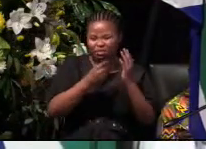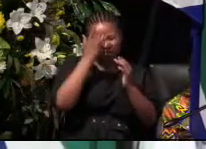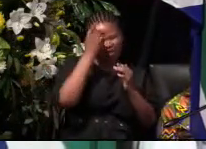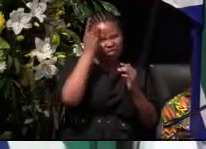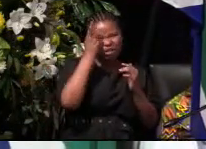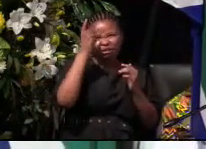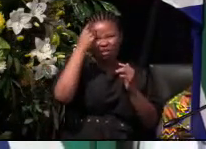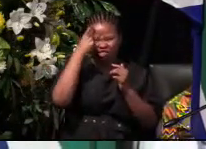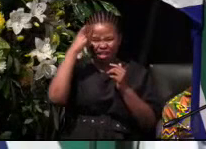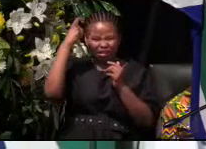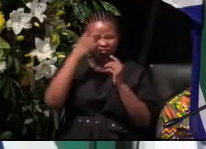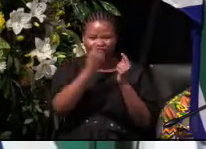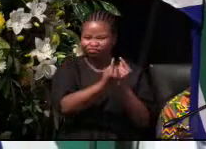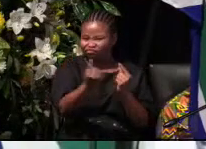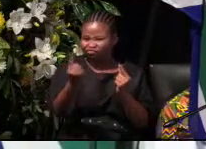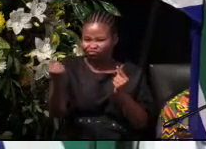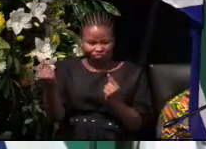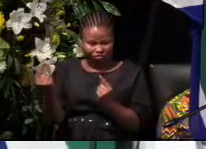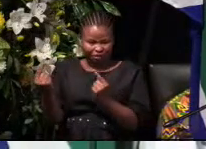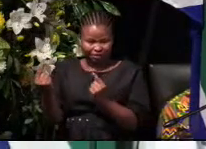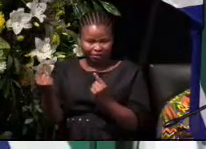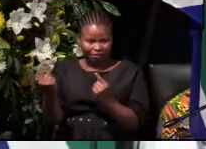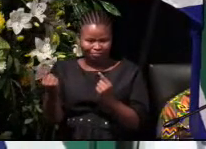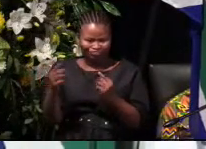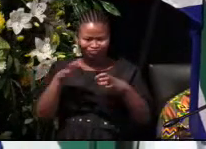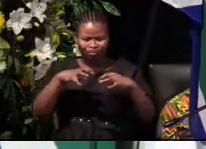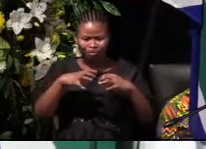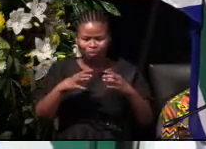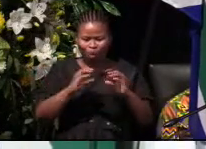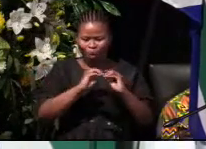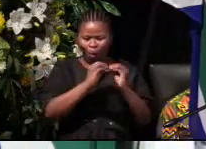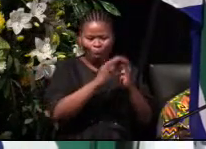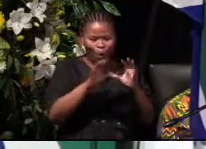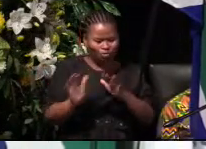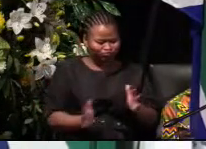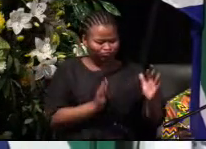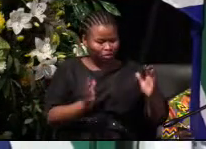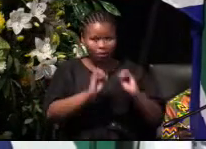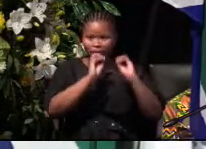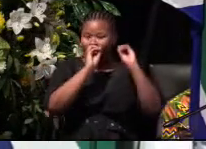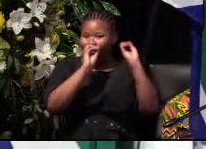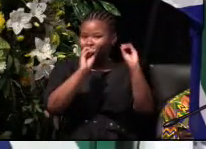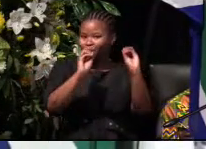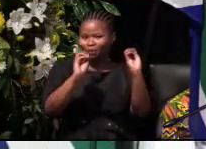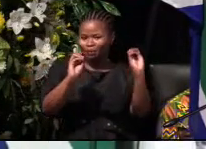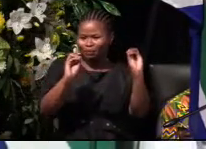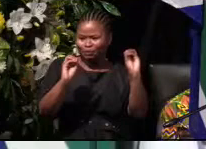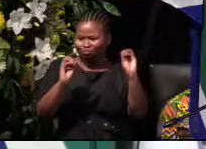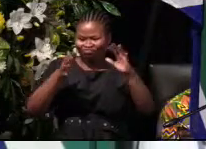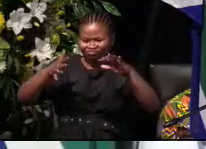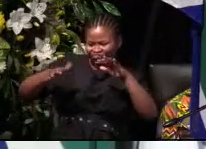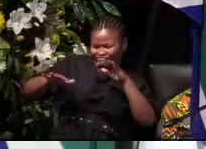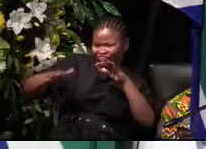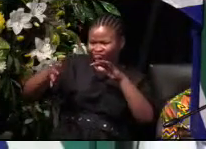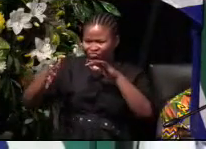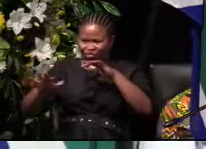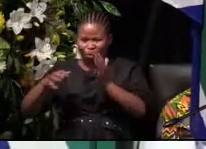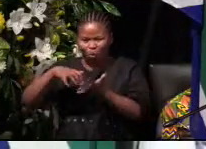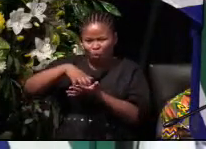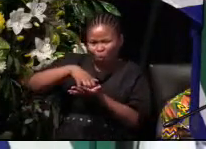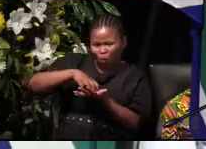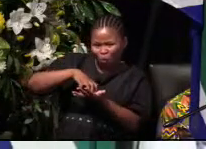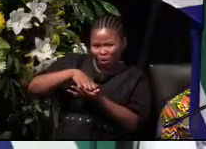thinking so disorganized so mild so meek